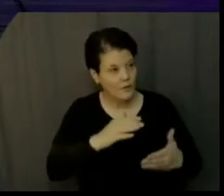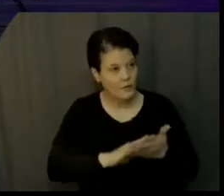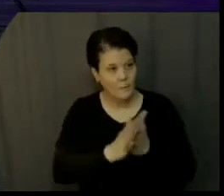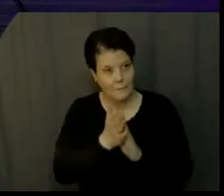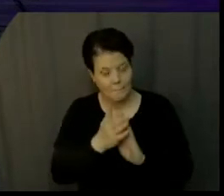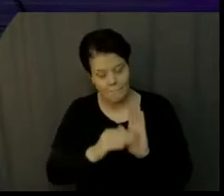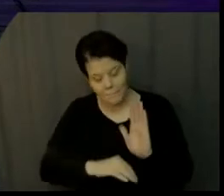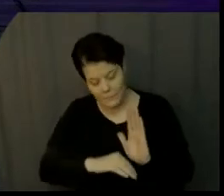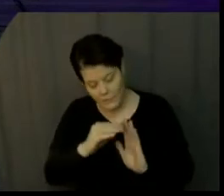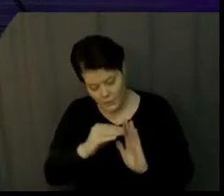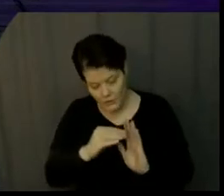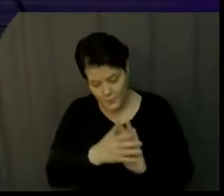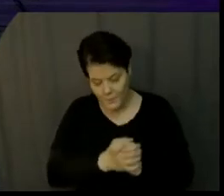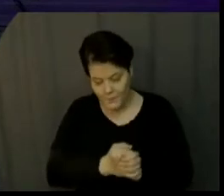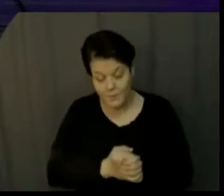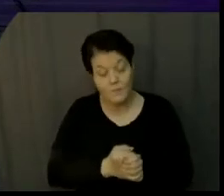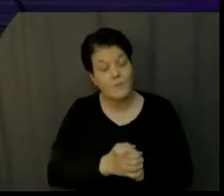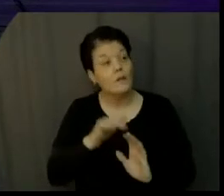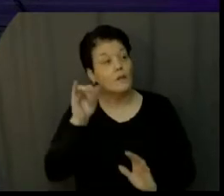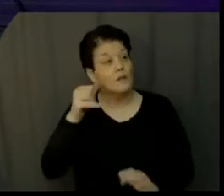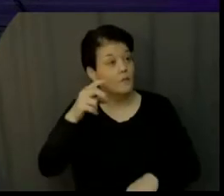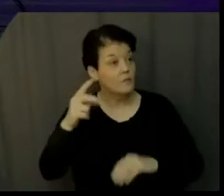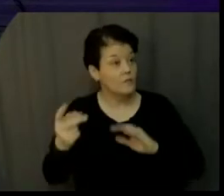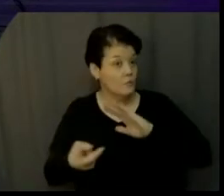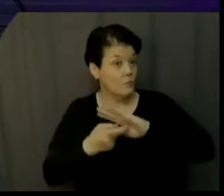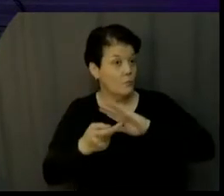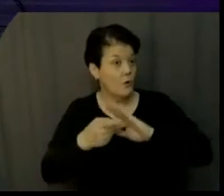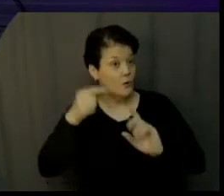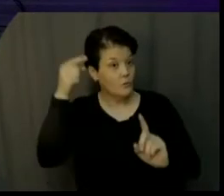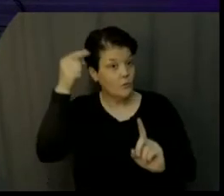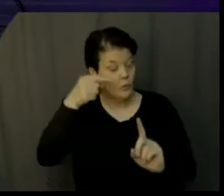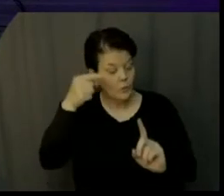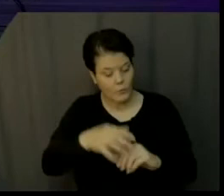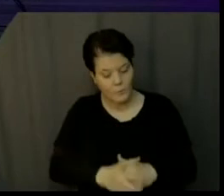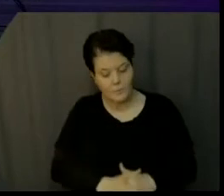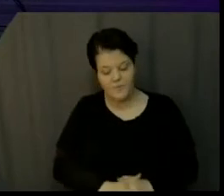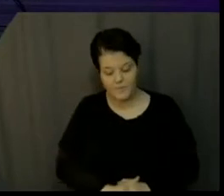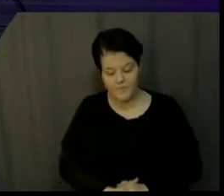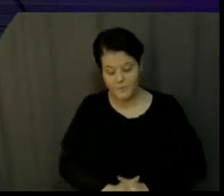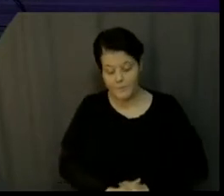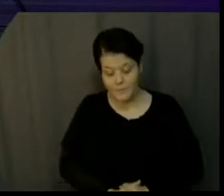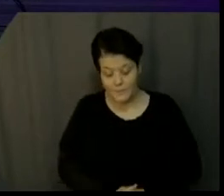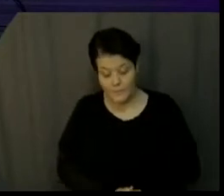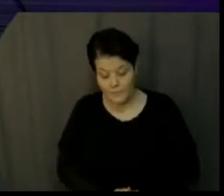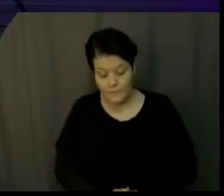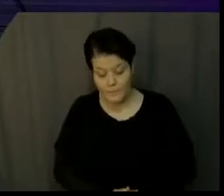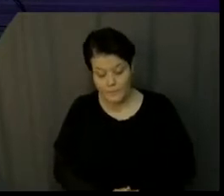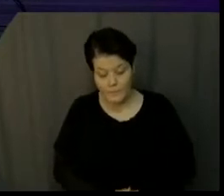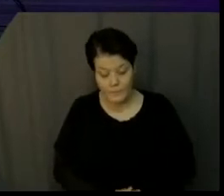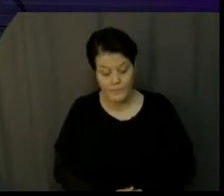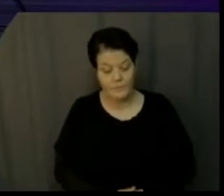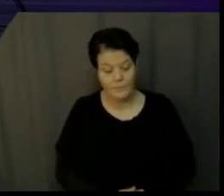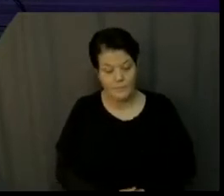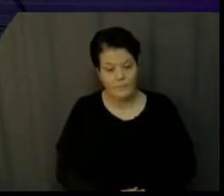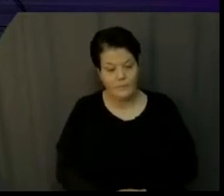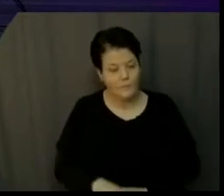understanding. He's saying, you've been Christians for a long time,